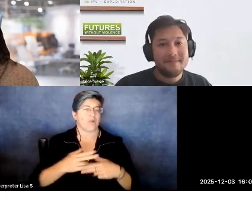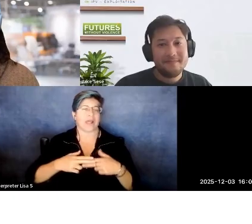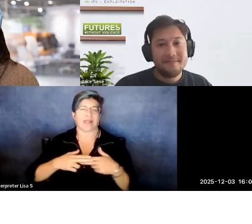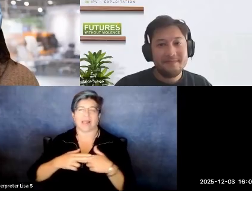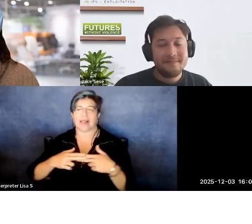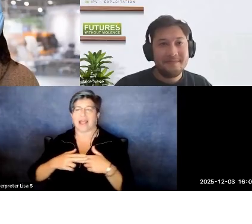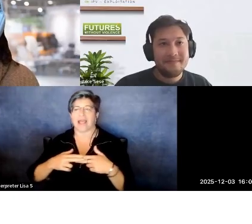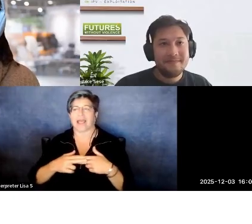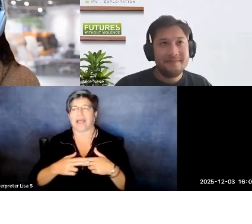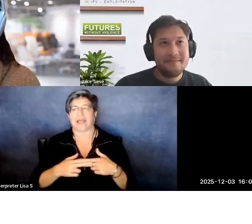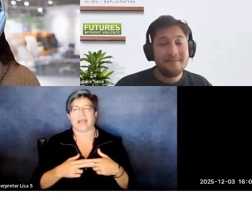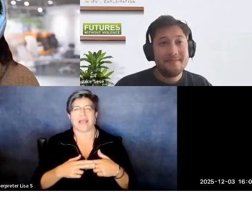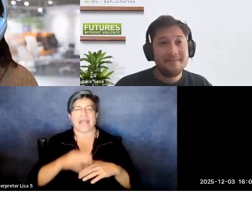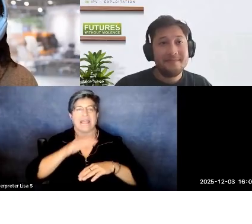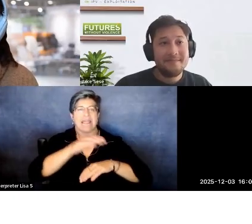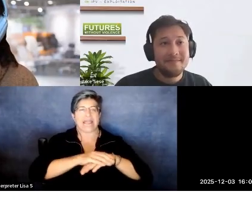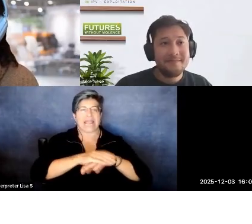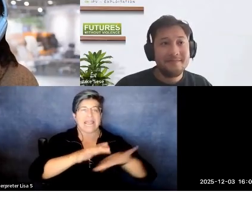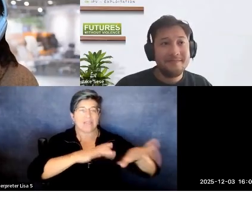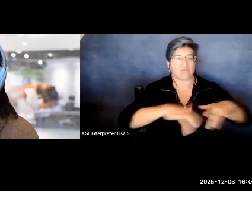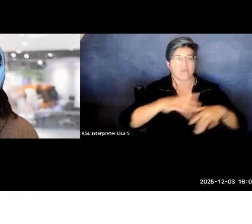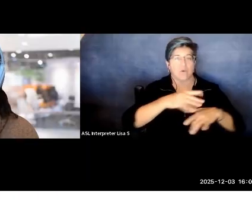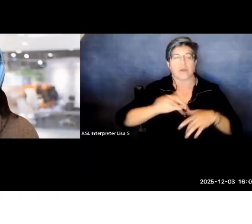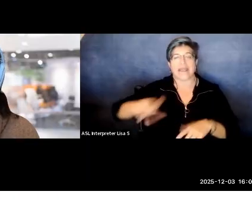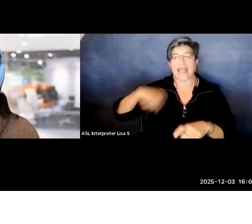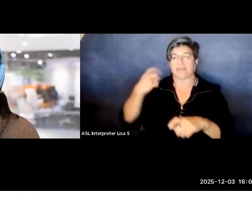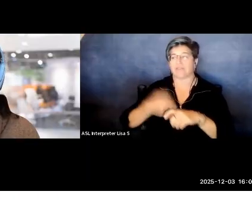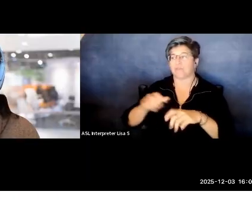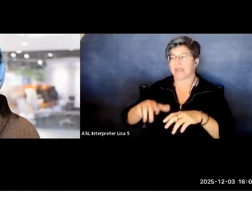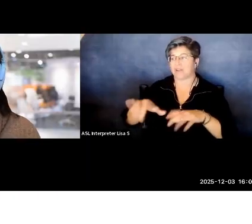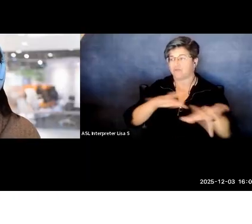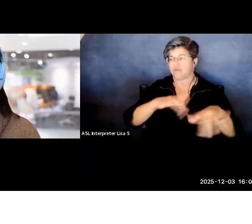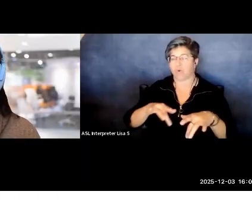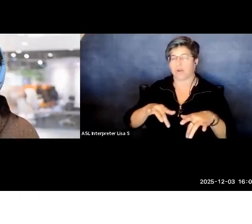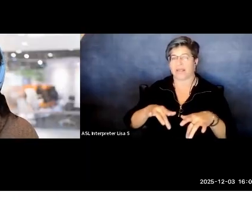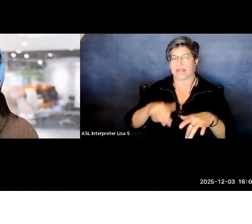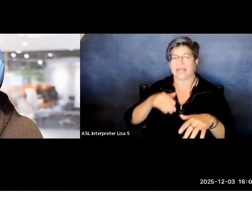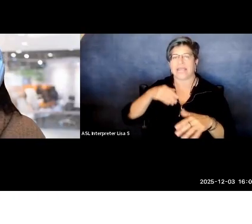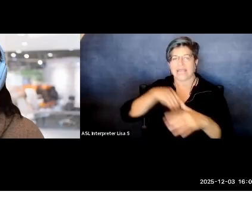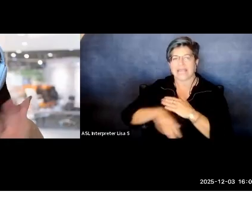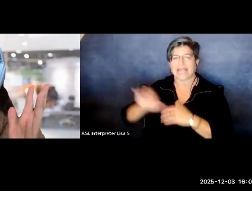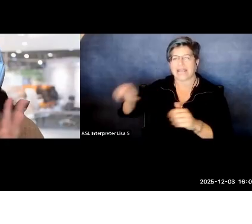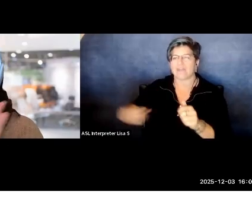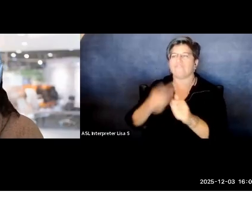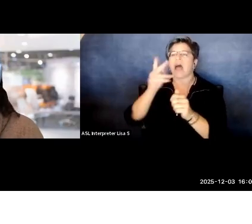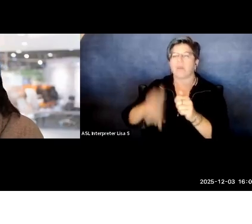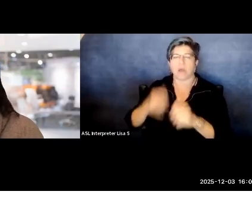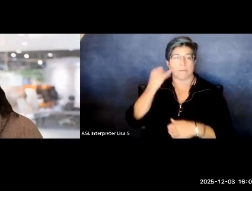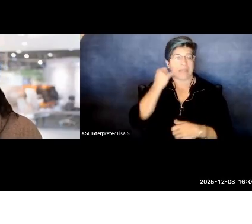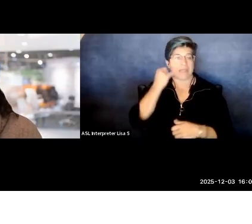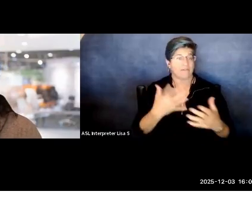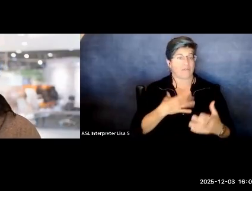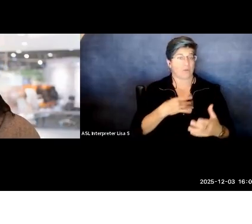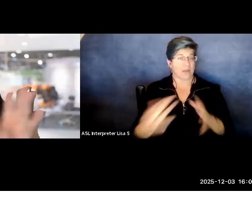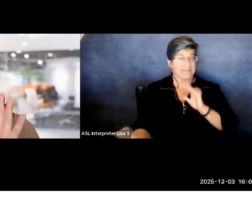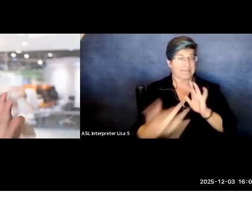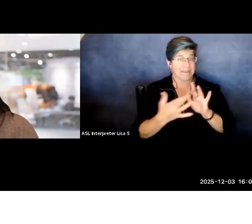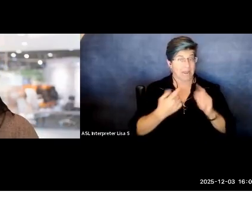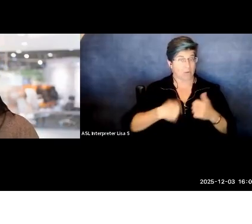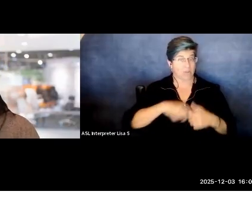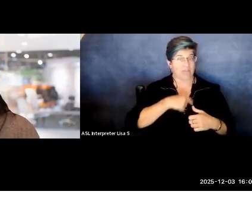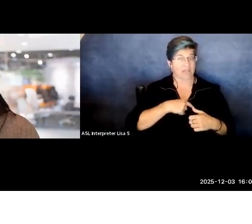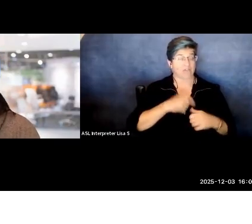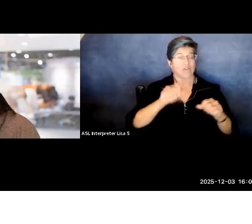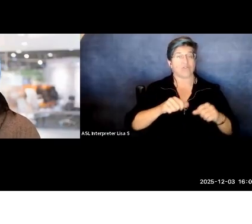the slides, the English recording, and the Spanish recording in follow-up. If you would like to connect with us, you can find